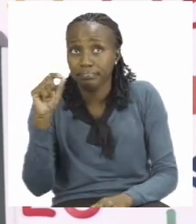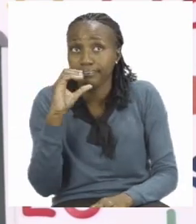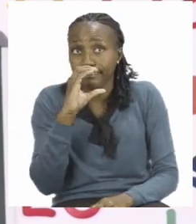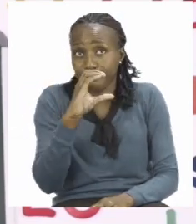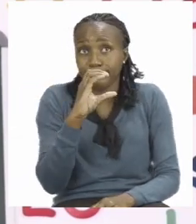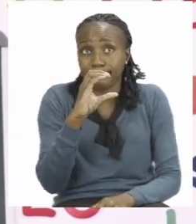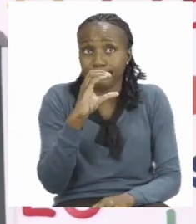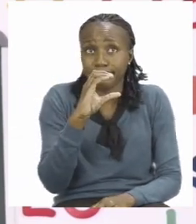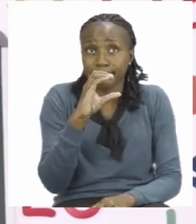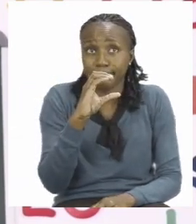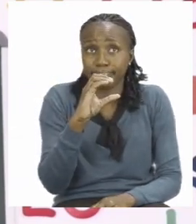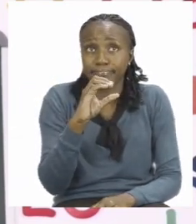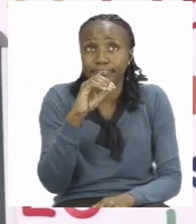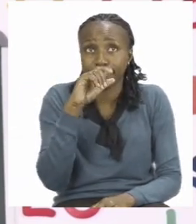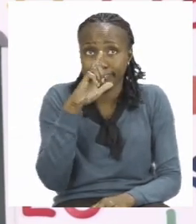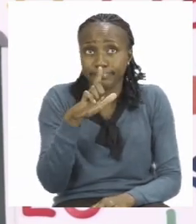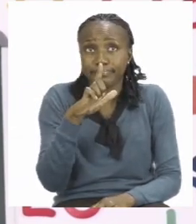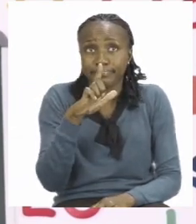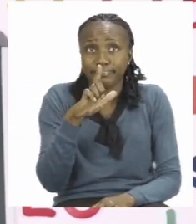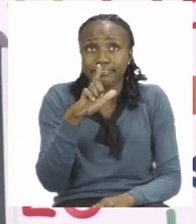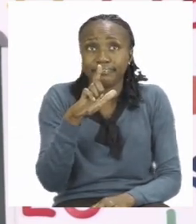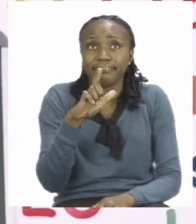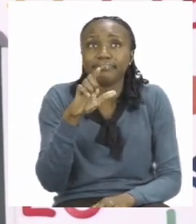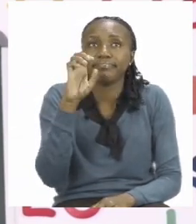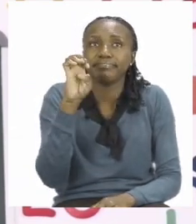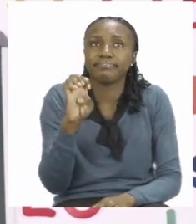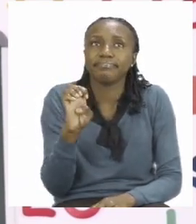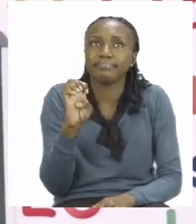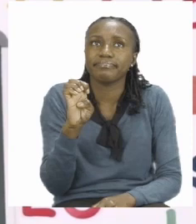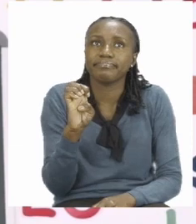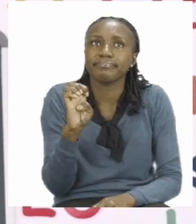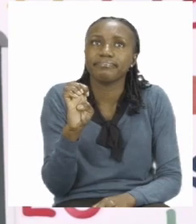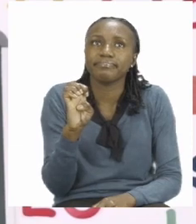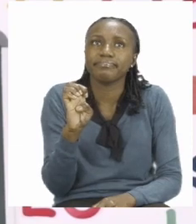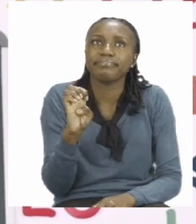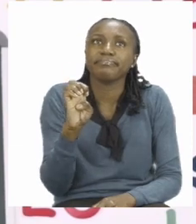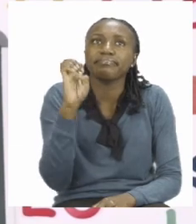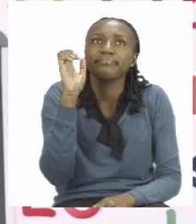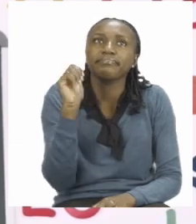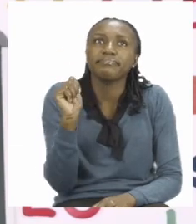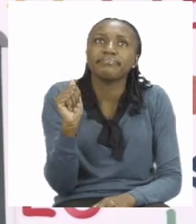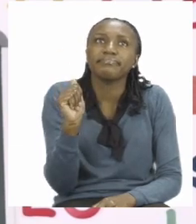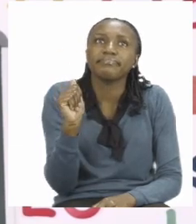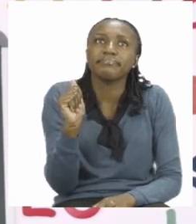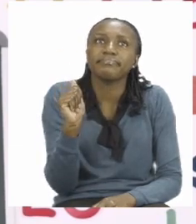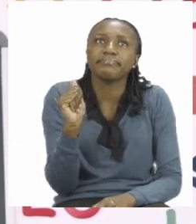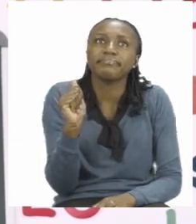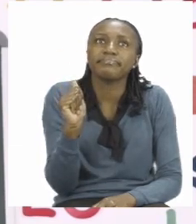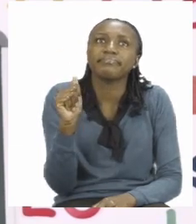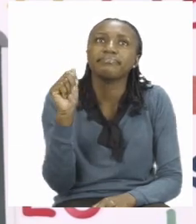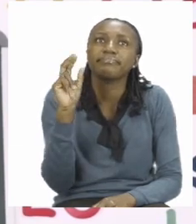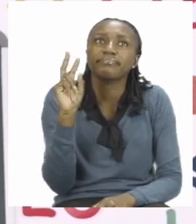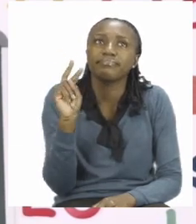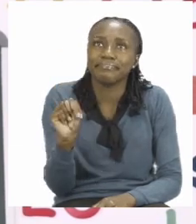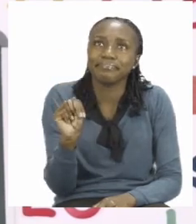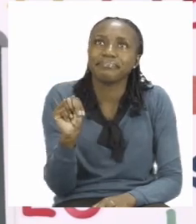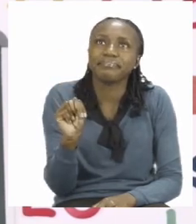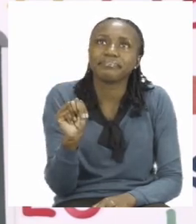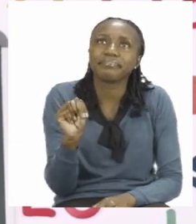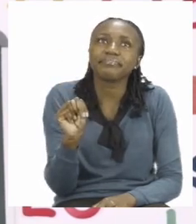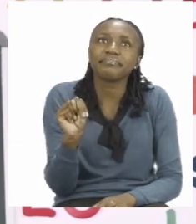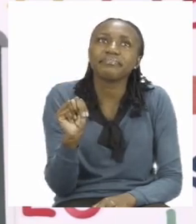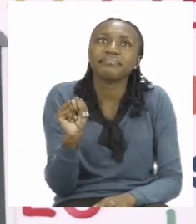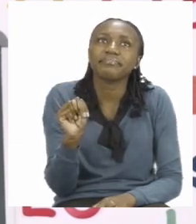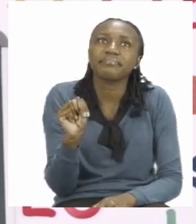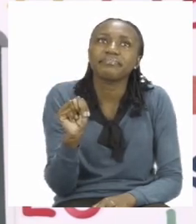one, and there's an L, there's an E, there's an A, and an N.